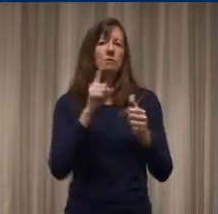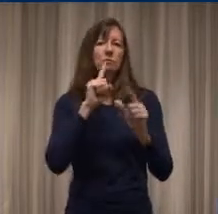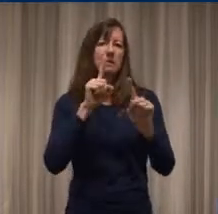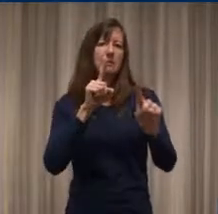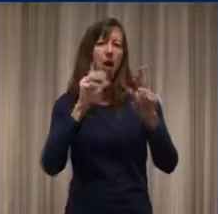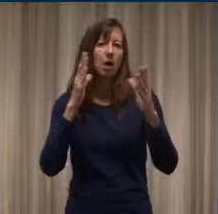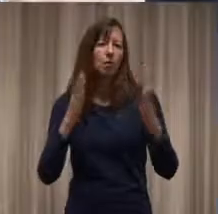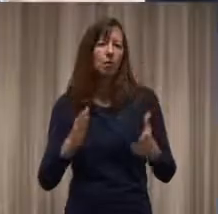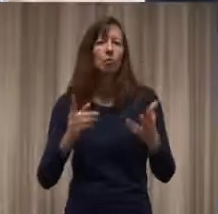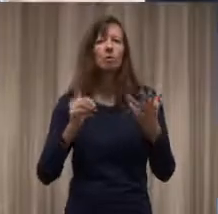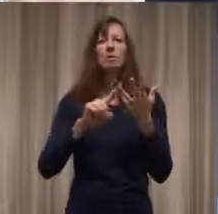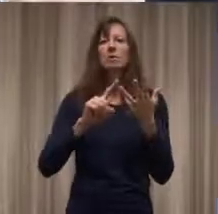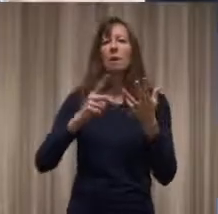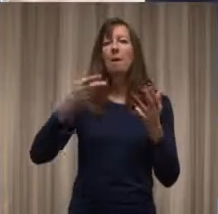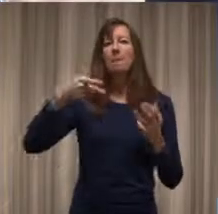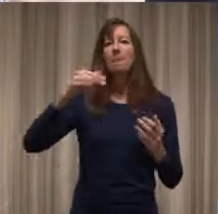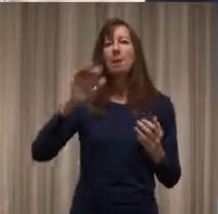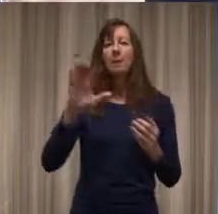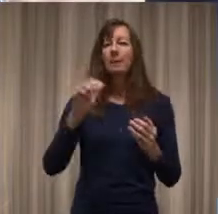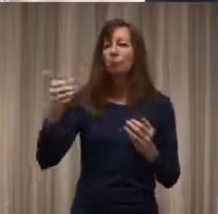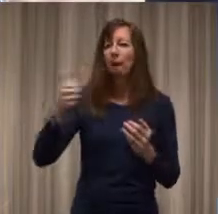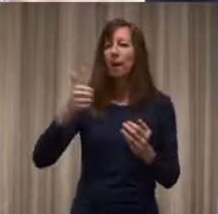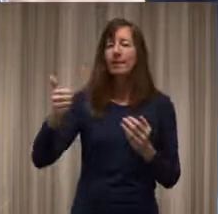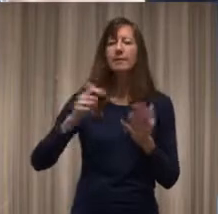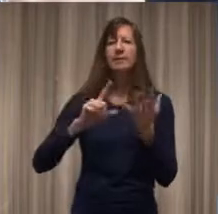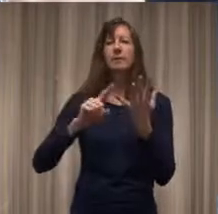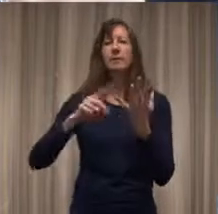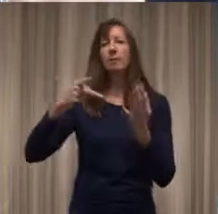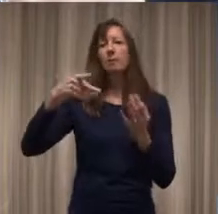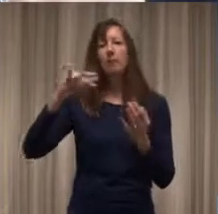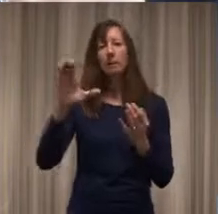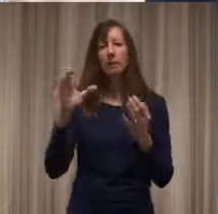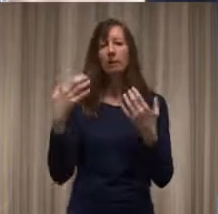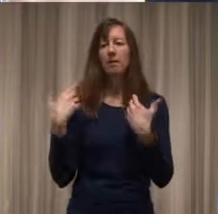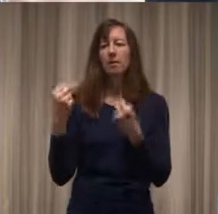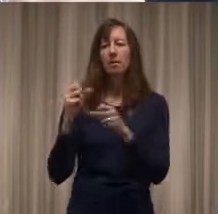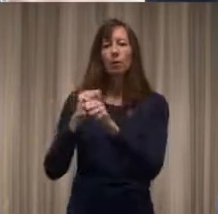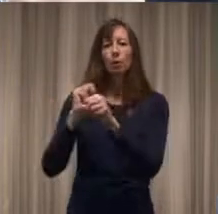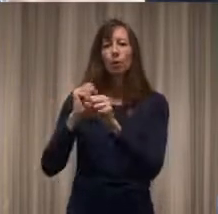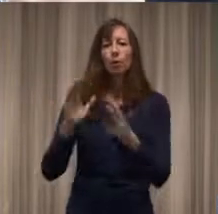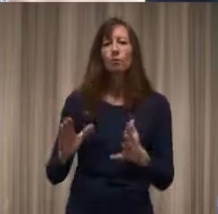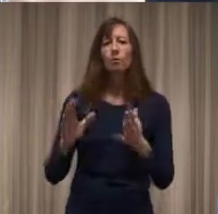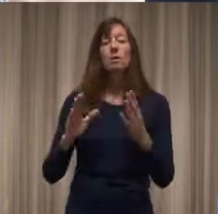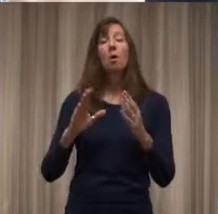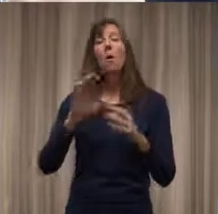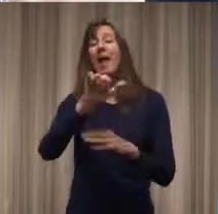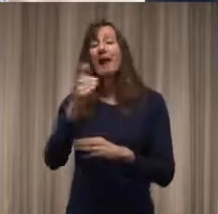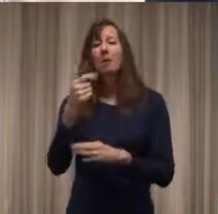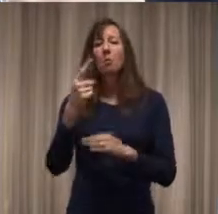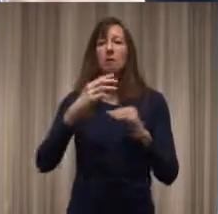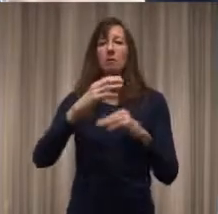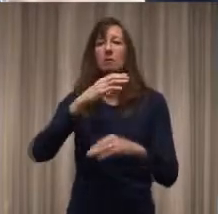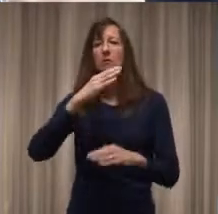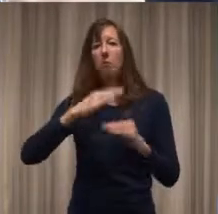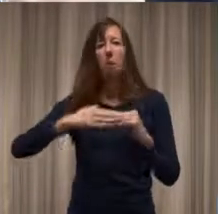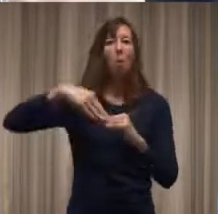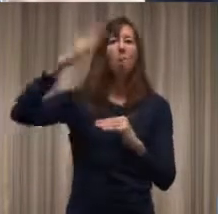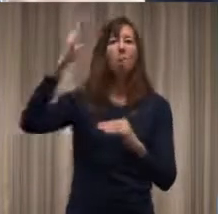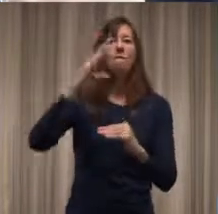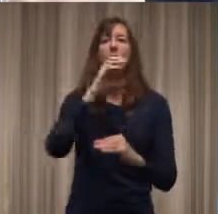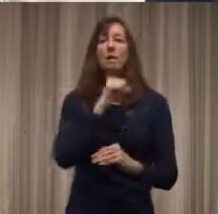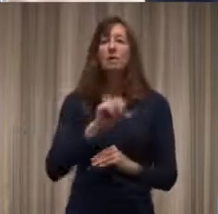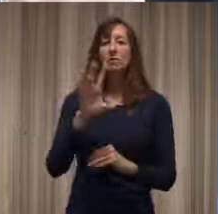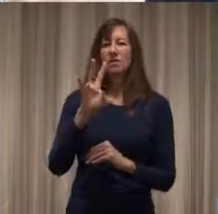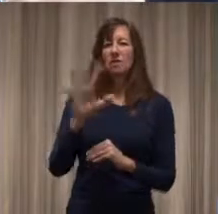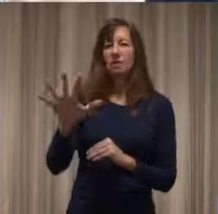and anyone over the age of 75. So that is phase 1B. So if you're in 1A or